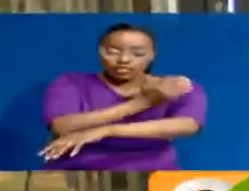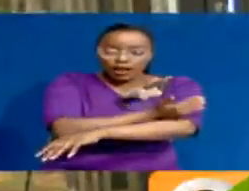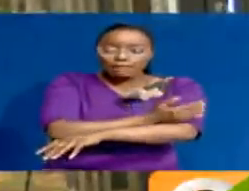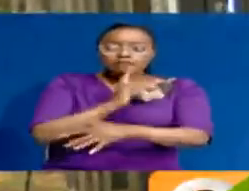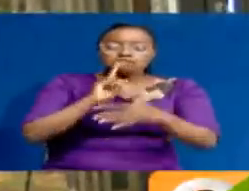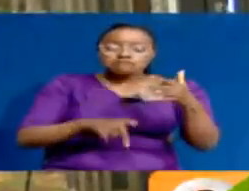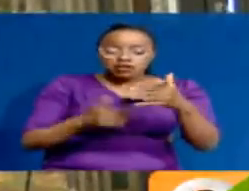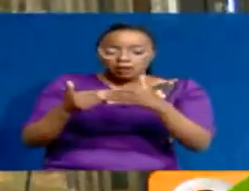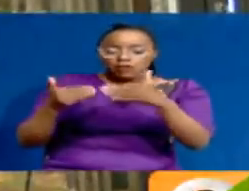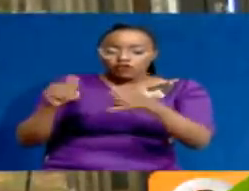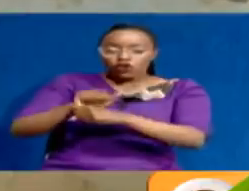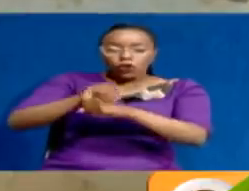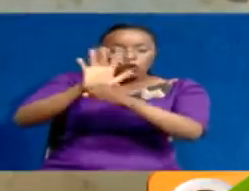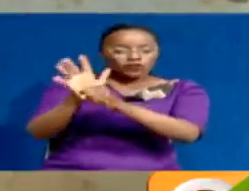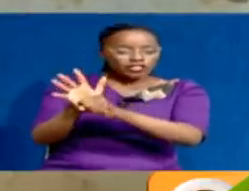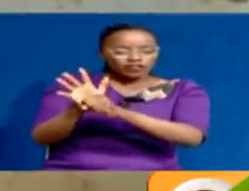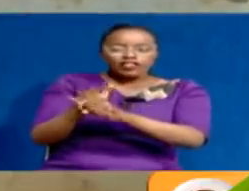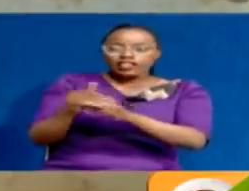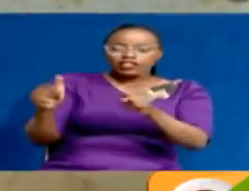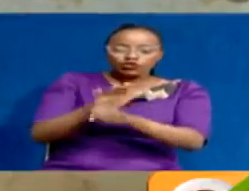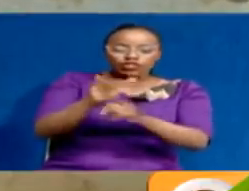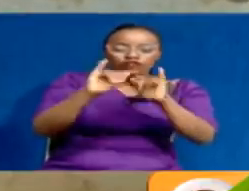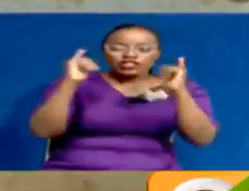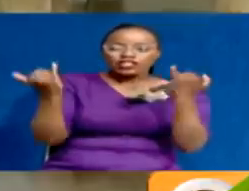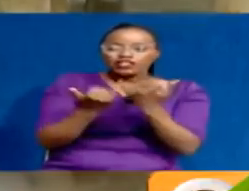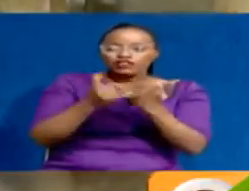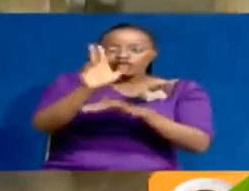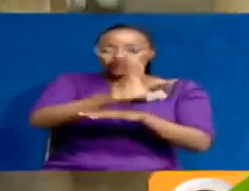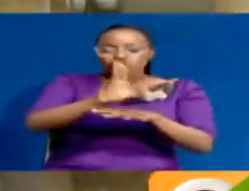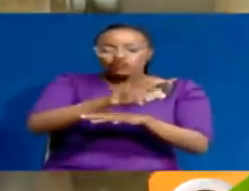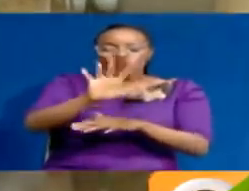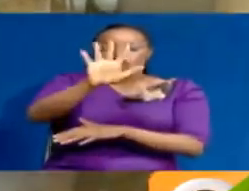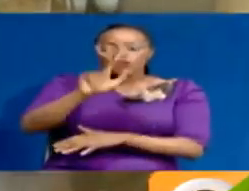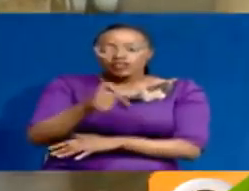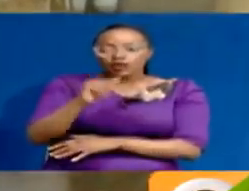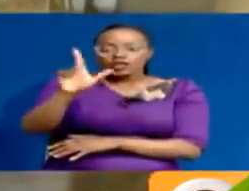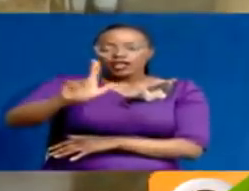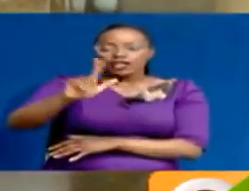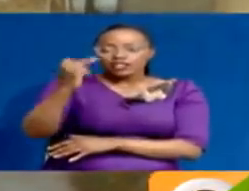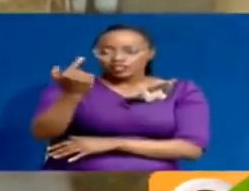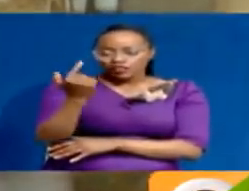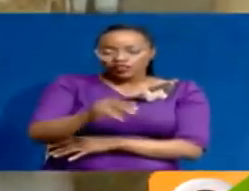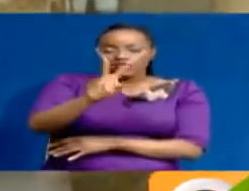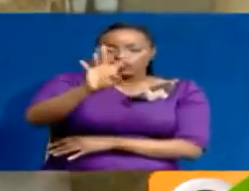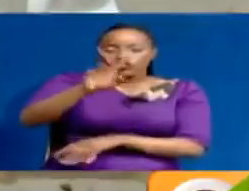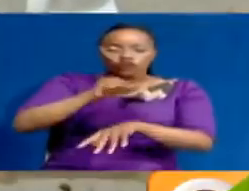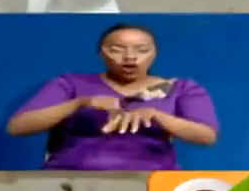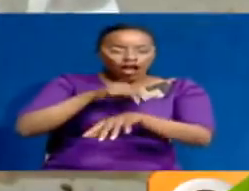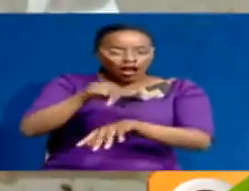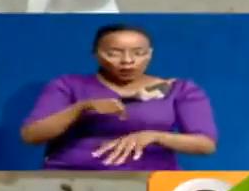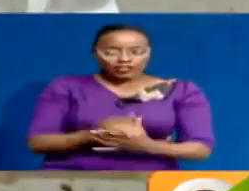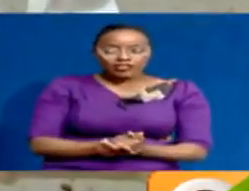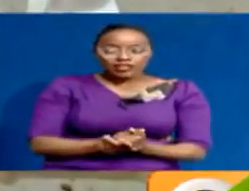capacity, says pre-COVID-19, the whole institution's consumption was 5,000 liters in 24